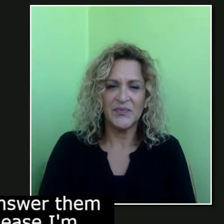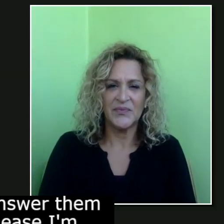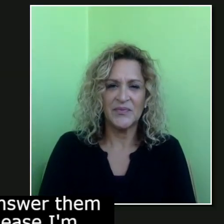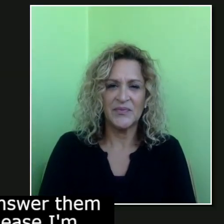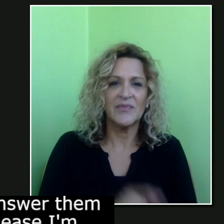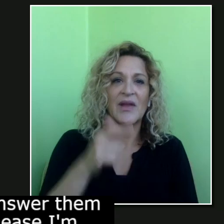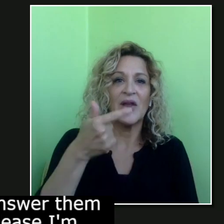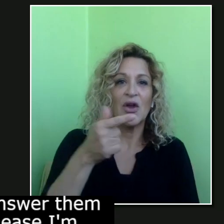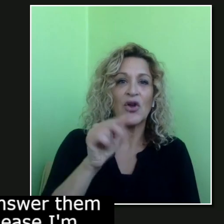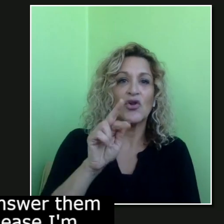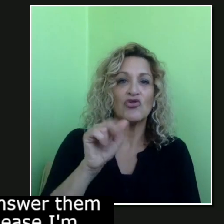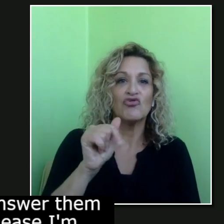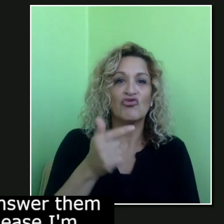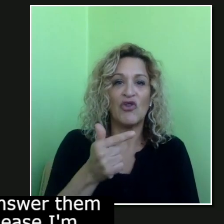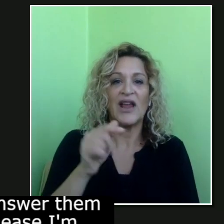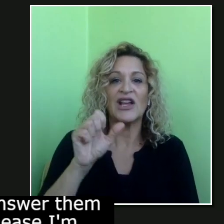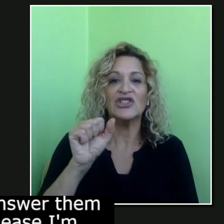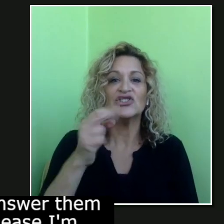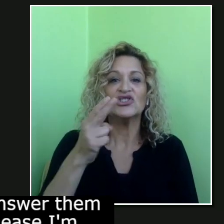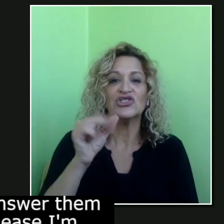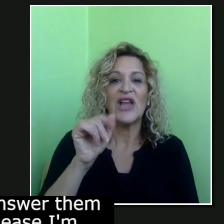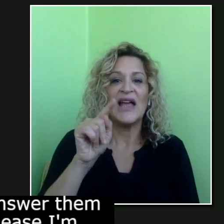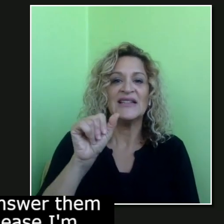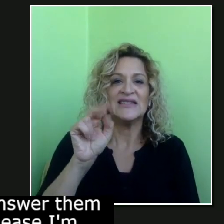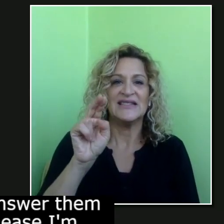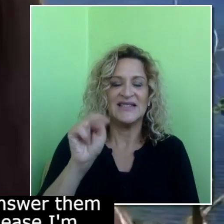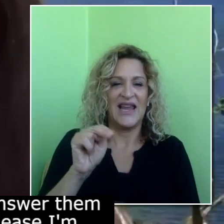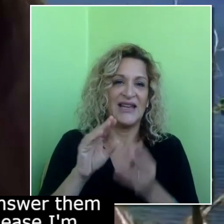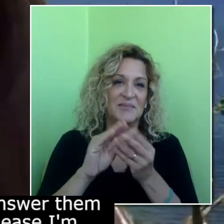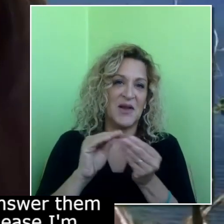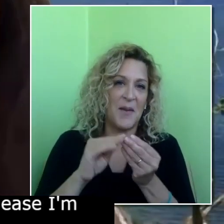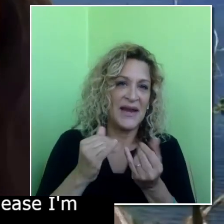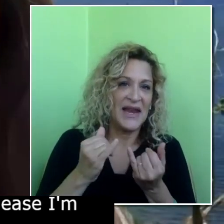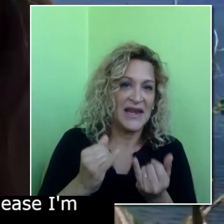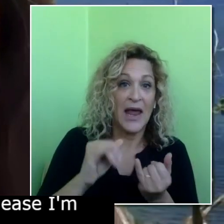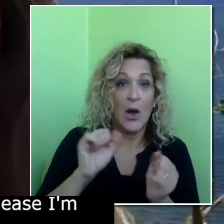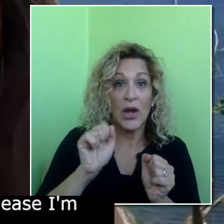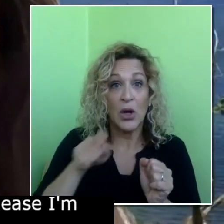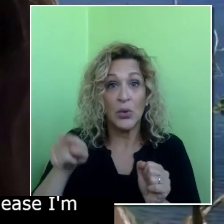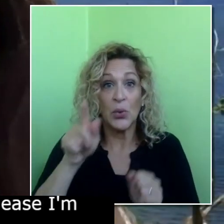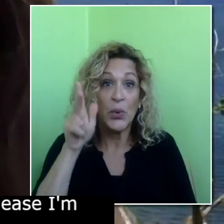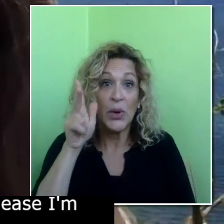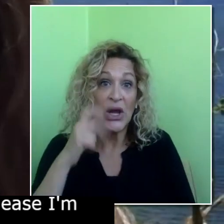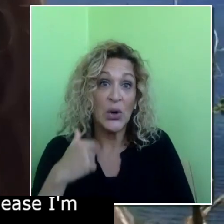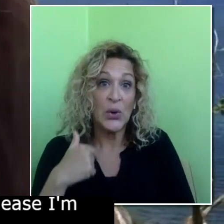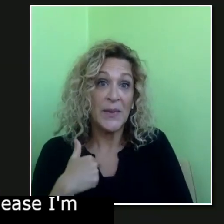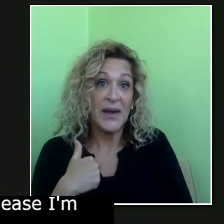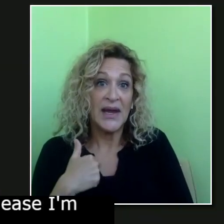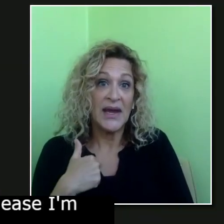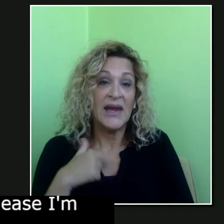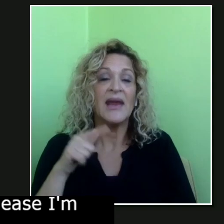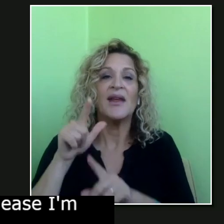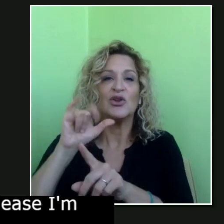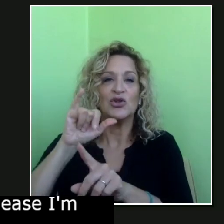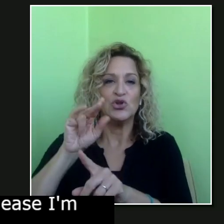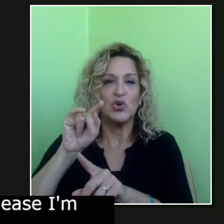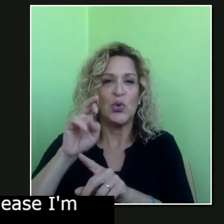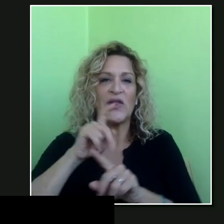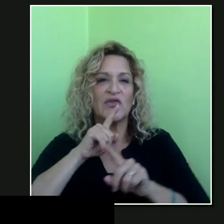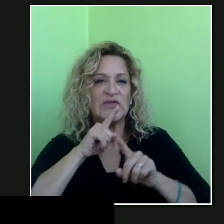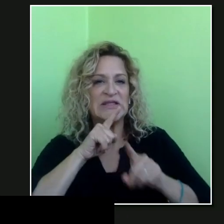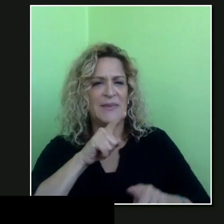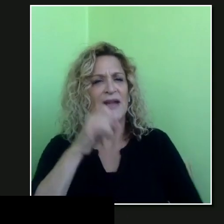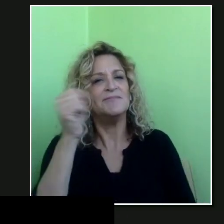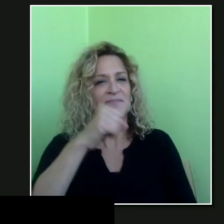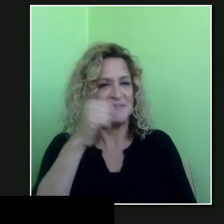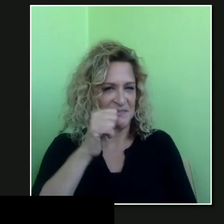Thank you. This is Greg Shatton for the record. Hopefully you can hear me. Yes, we can. Great. I just wanted to offer